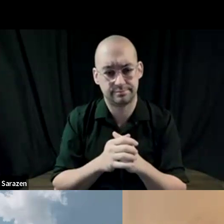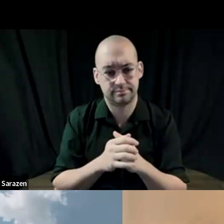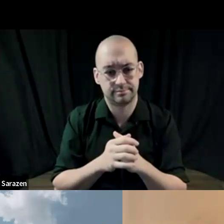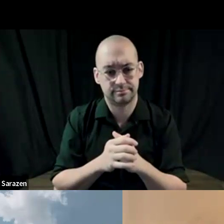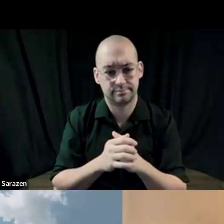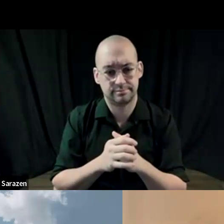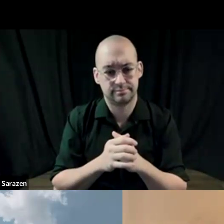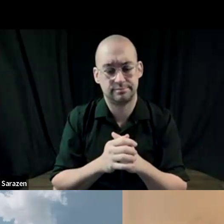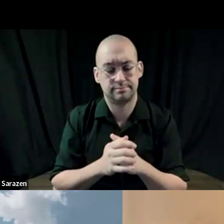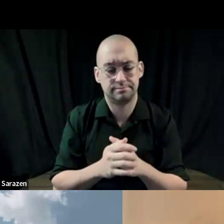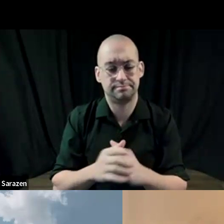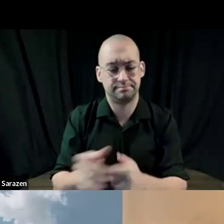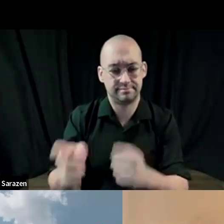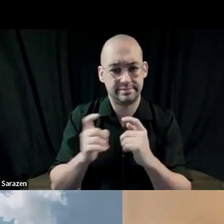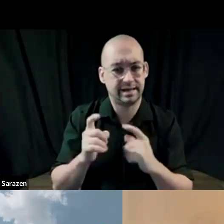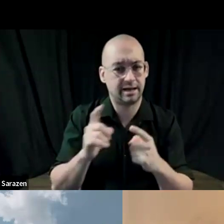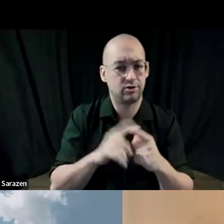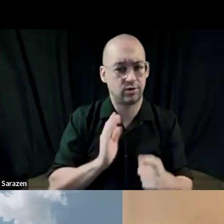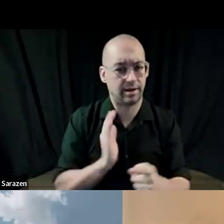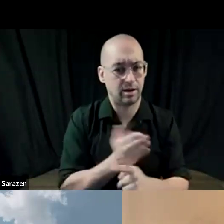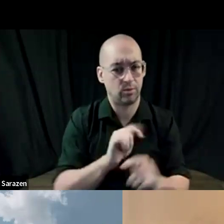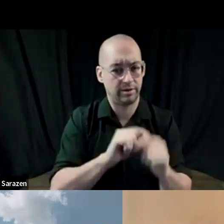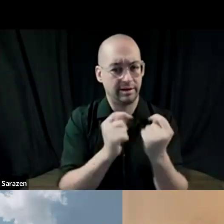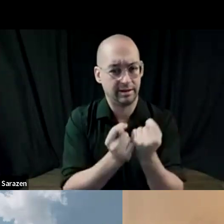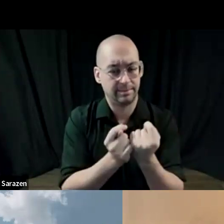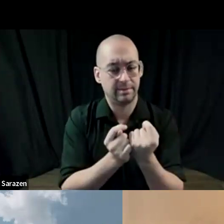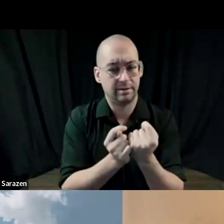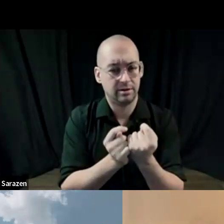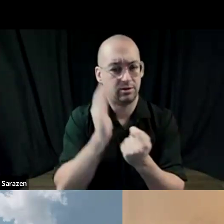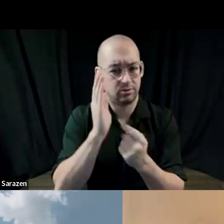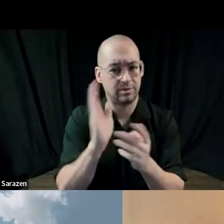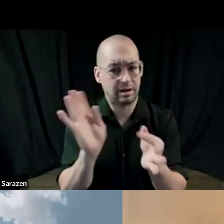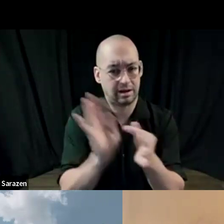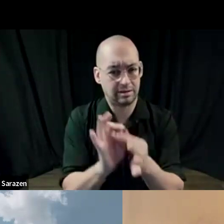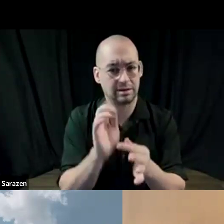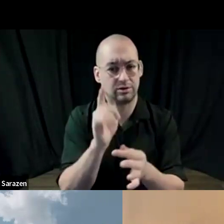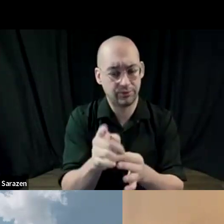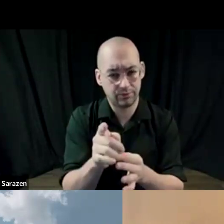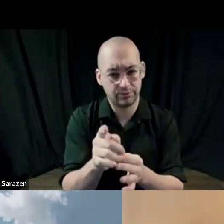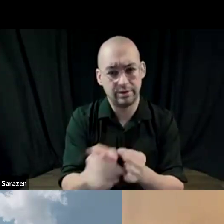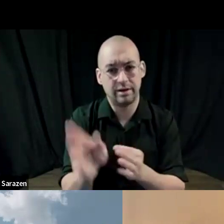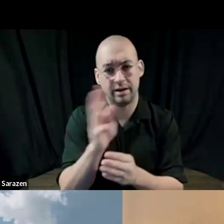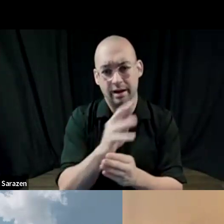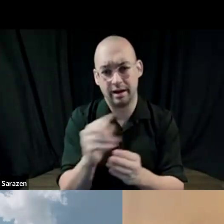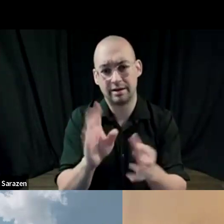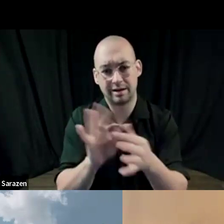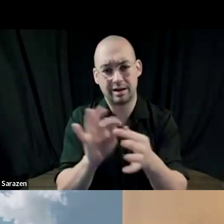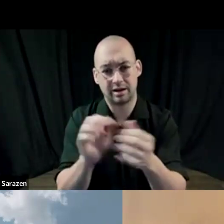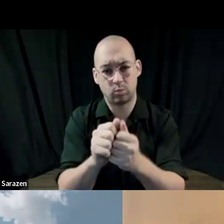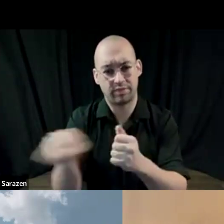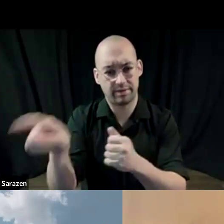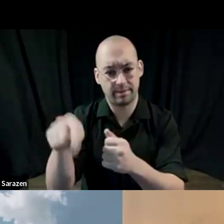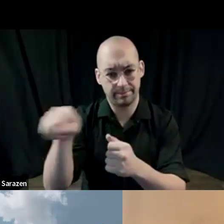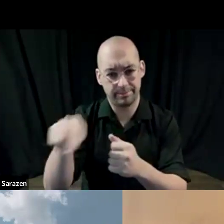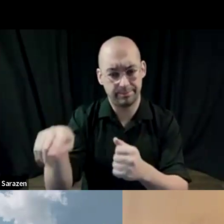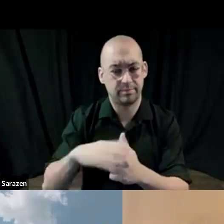Mile Broadband Initiative team and have them reach out, to you and connect with them. We understand